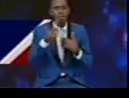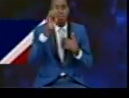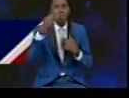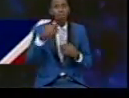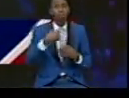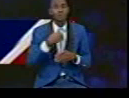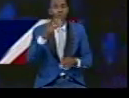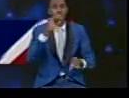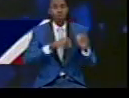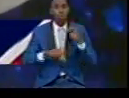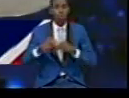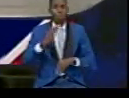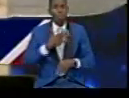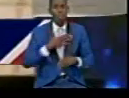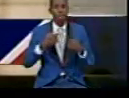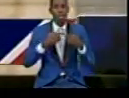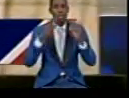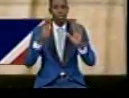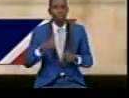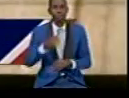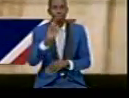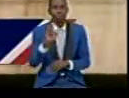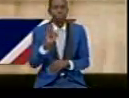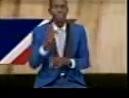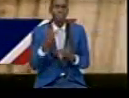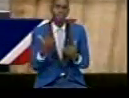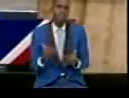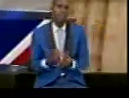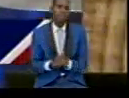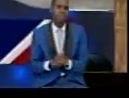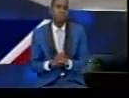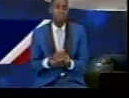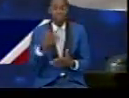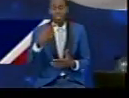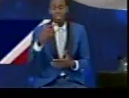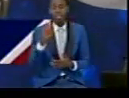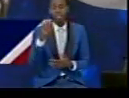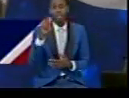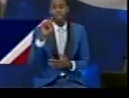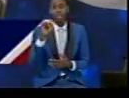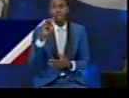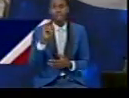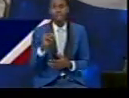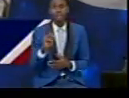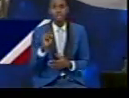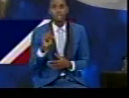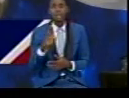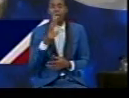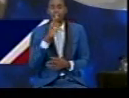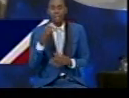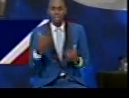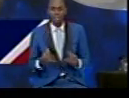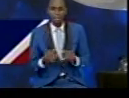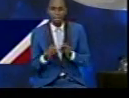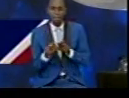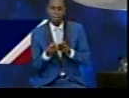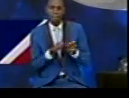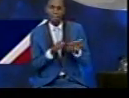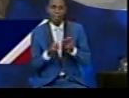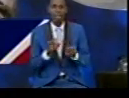me, O mine enemy." Now, those Galatians who are now acting and talking and